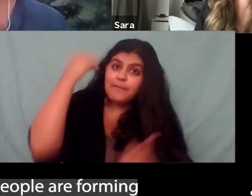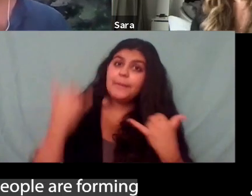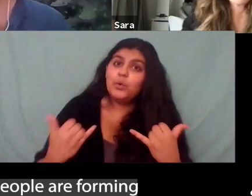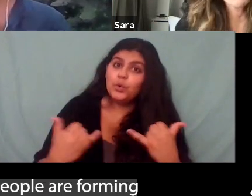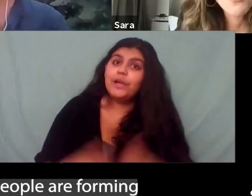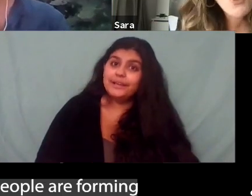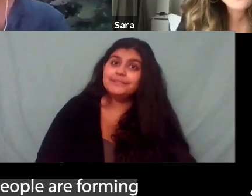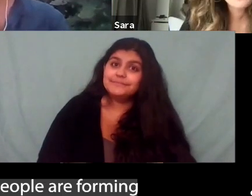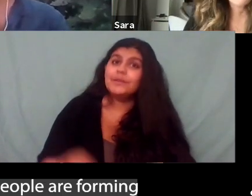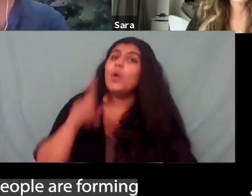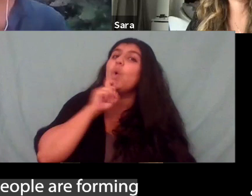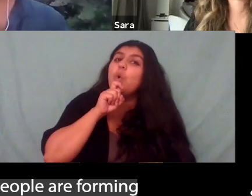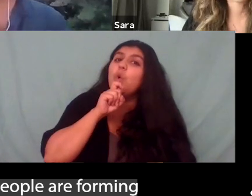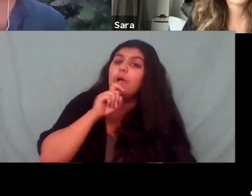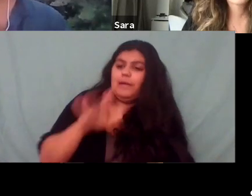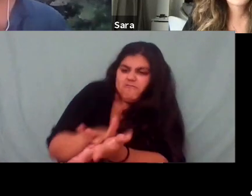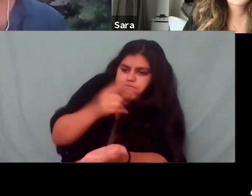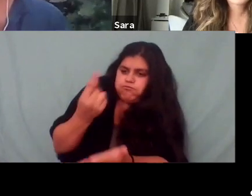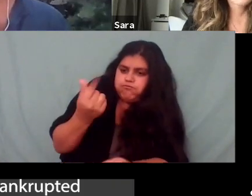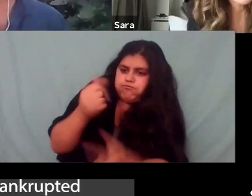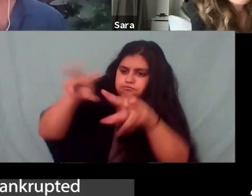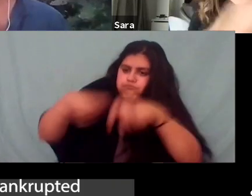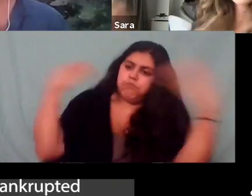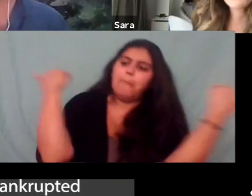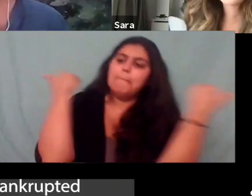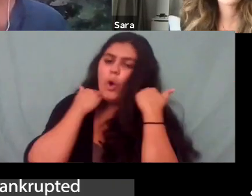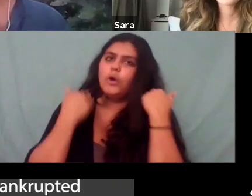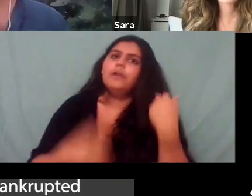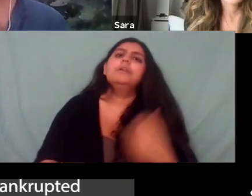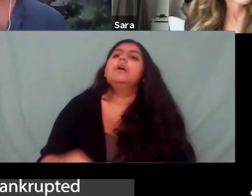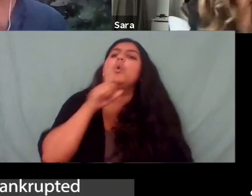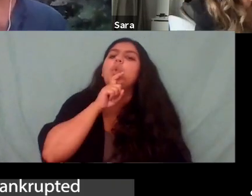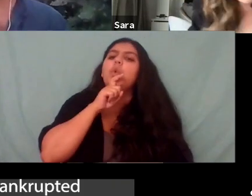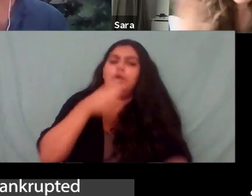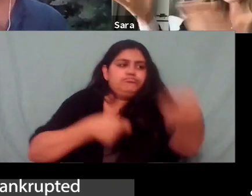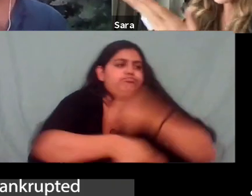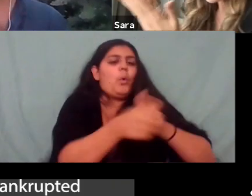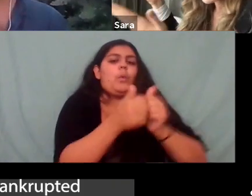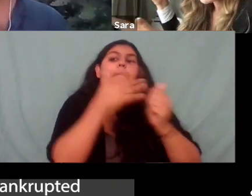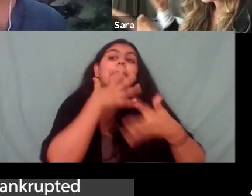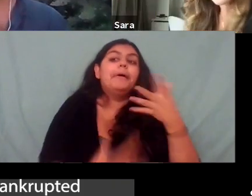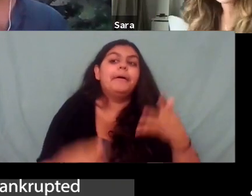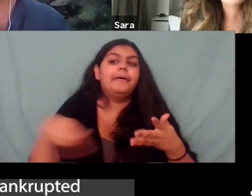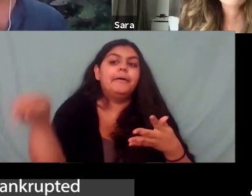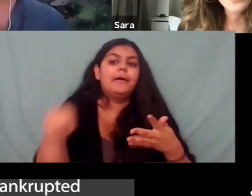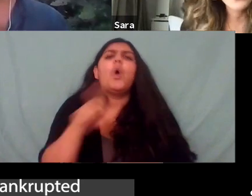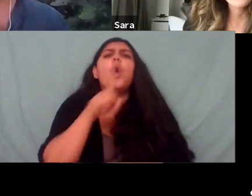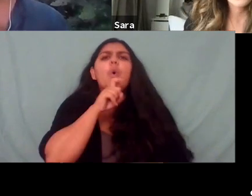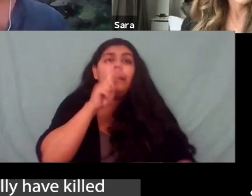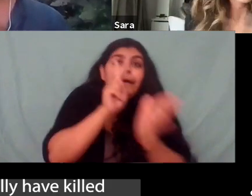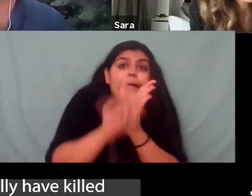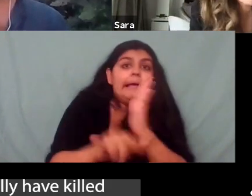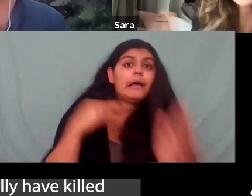The same people are forming a government today. Those who bankrupted us, those who traded with our